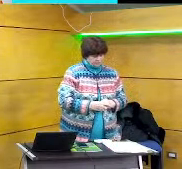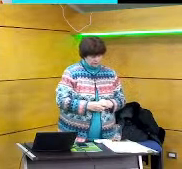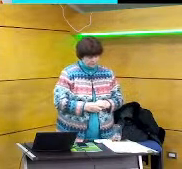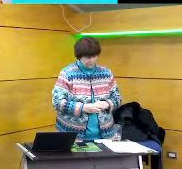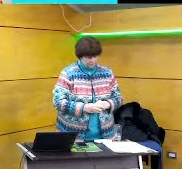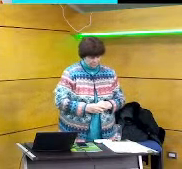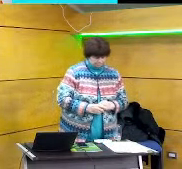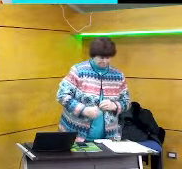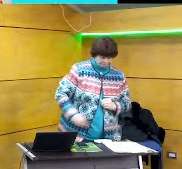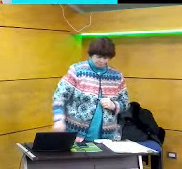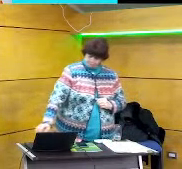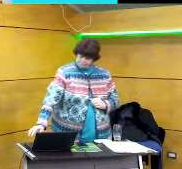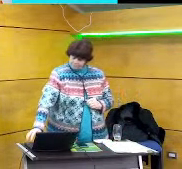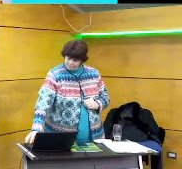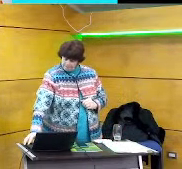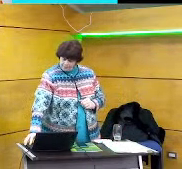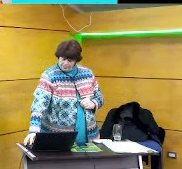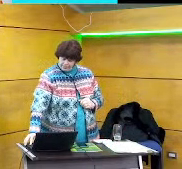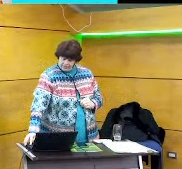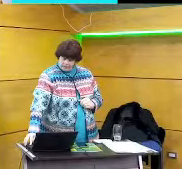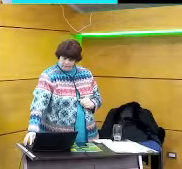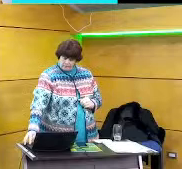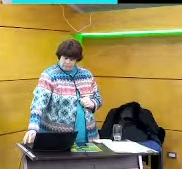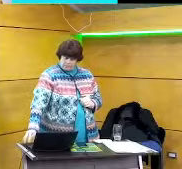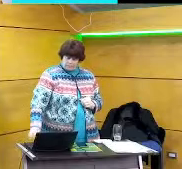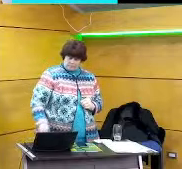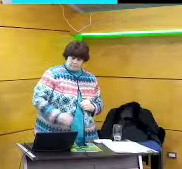what they've been introduced to.